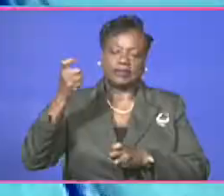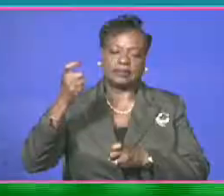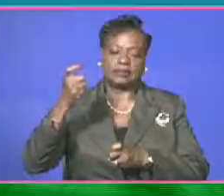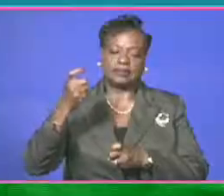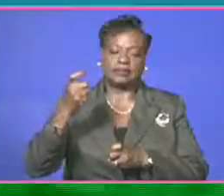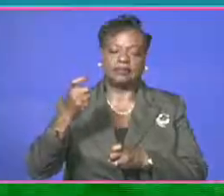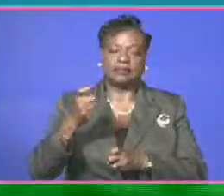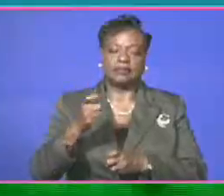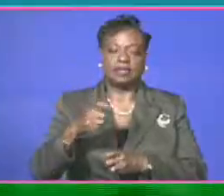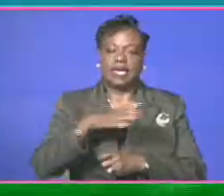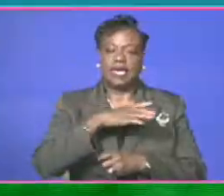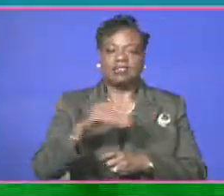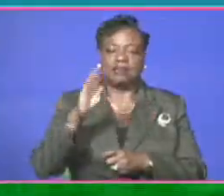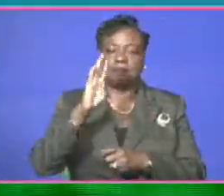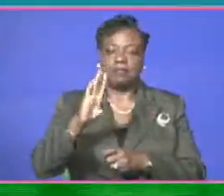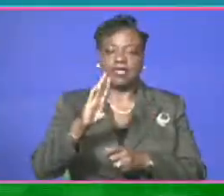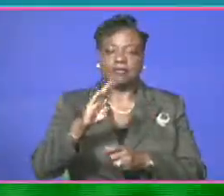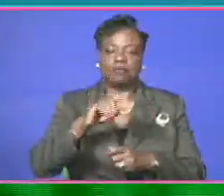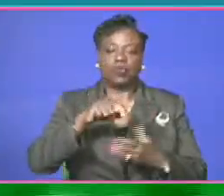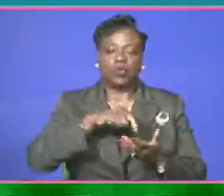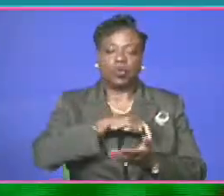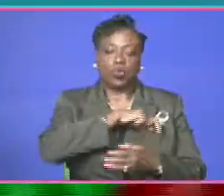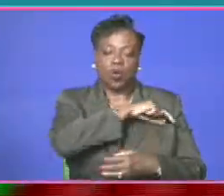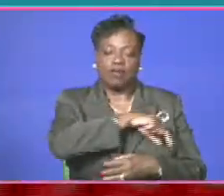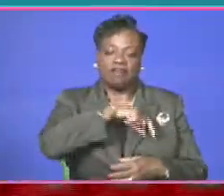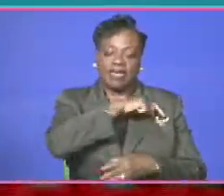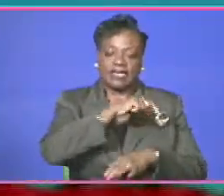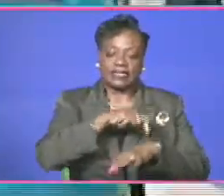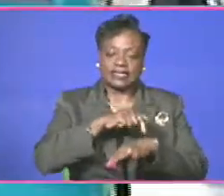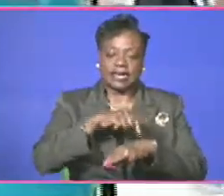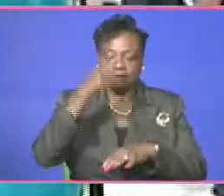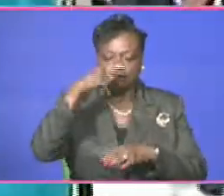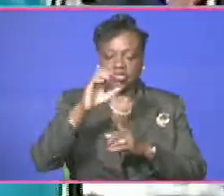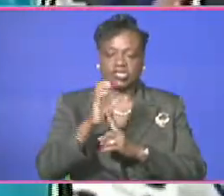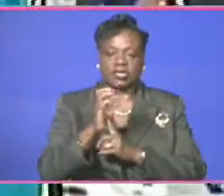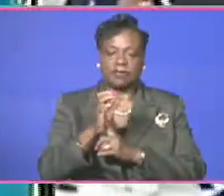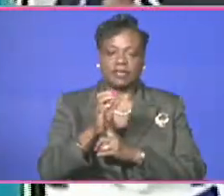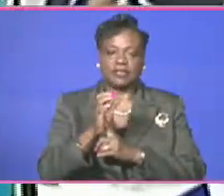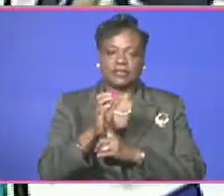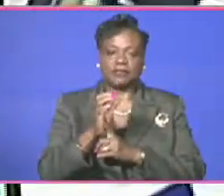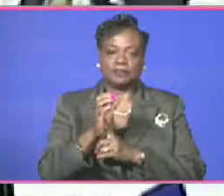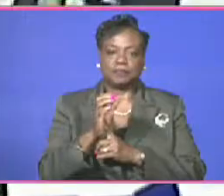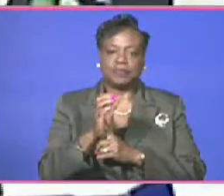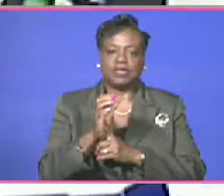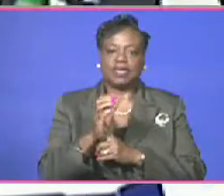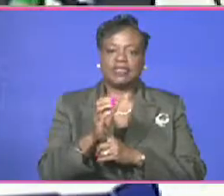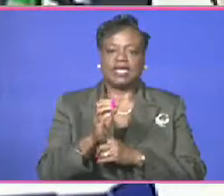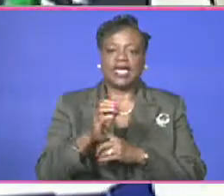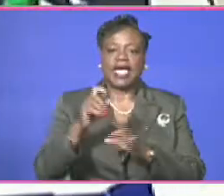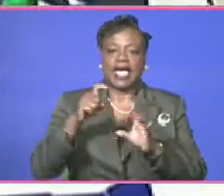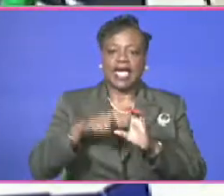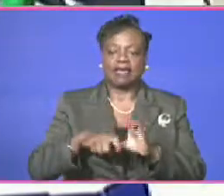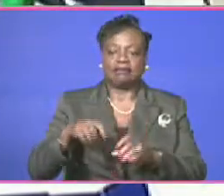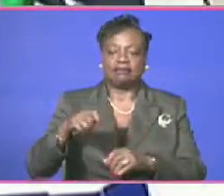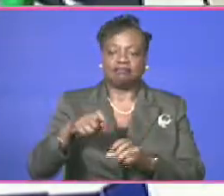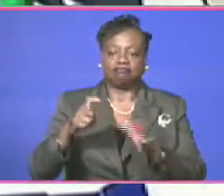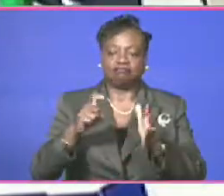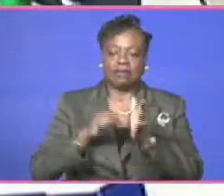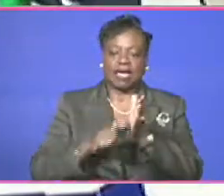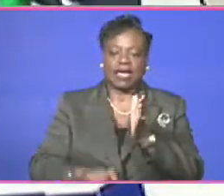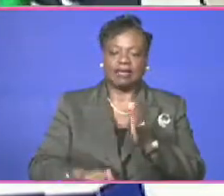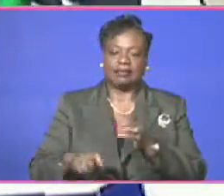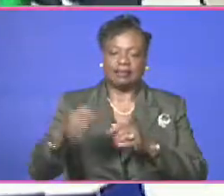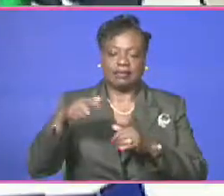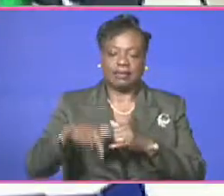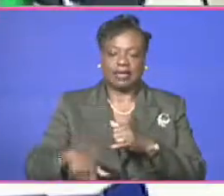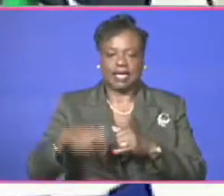but it was also the B qualifying time for the NCAA championships. She also swam the anchor leg for the team in the 400-yard freestyle.